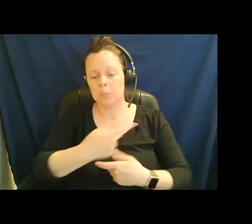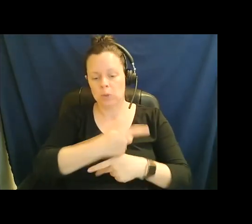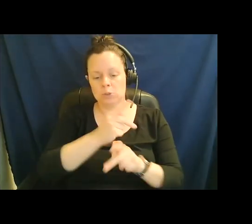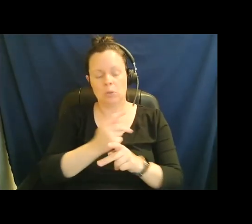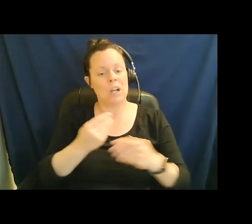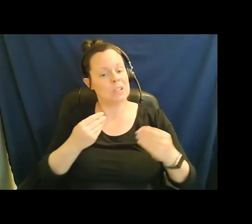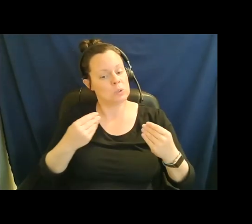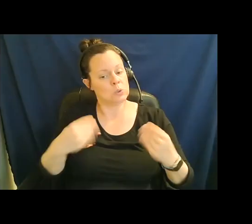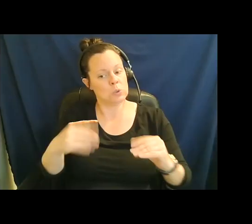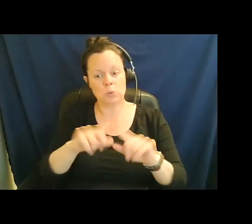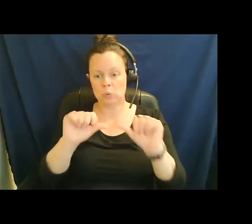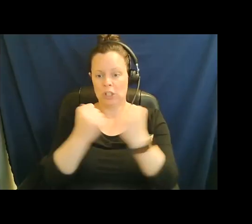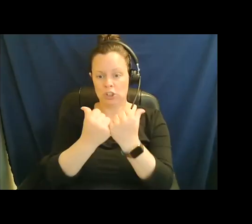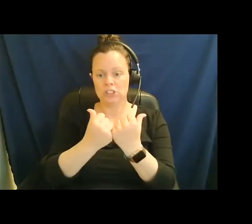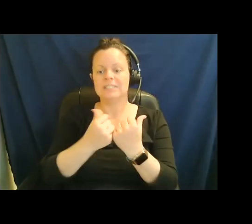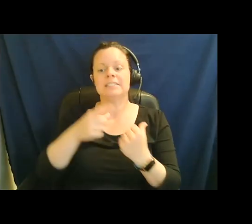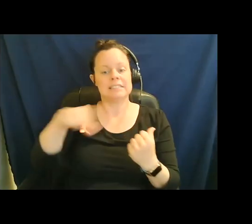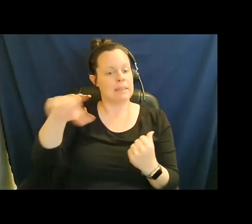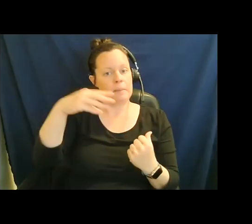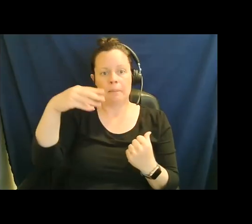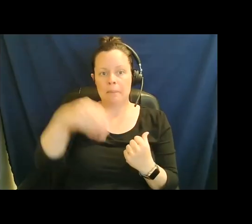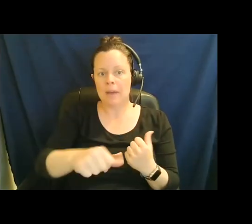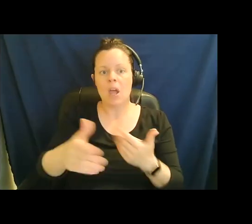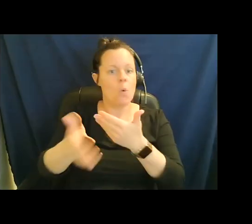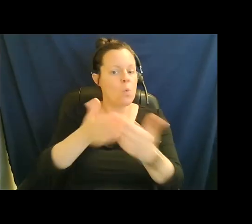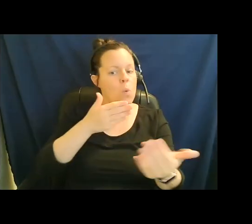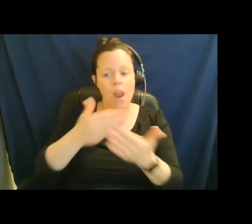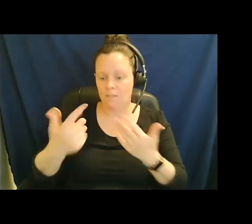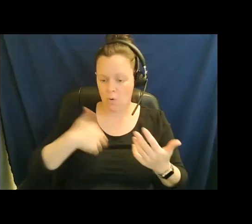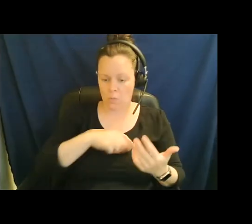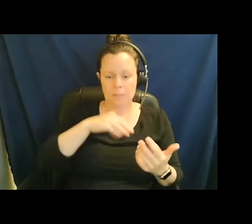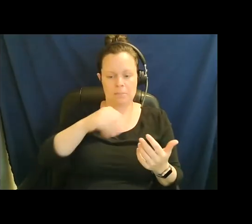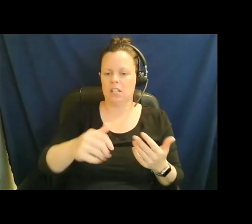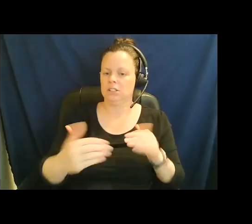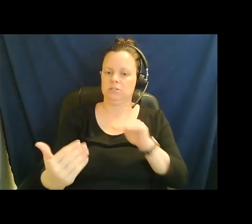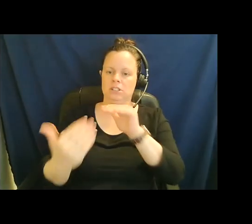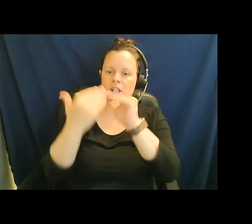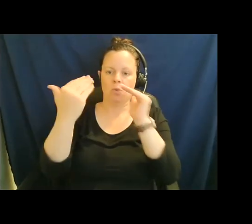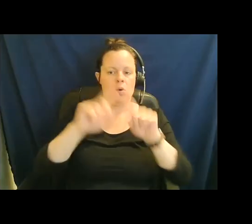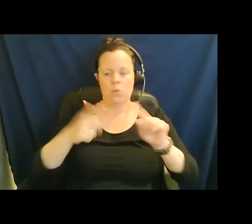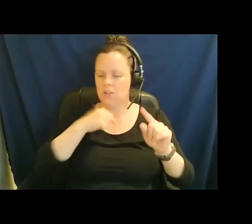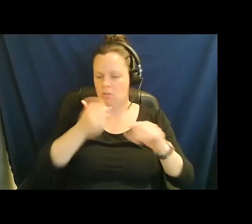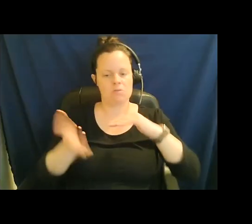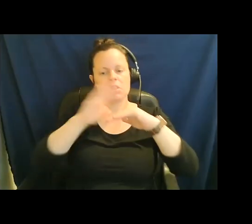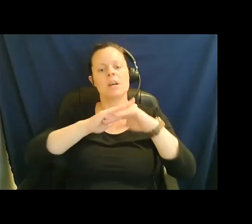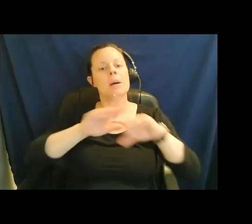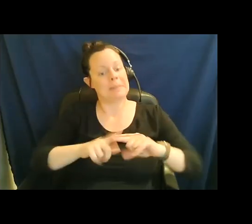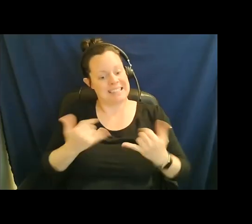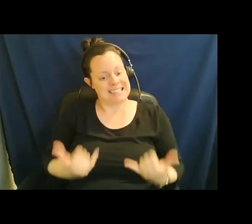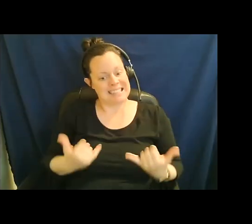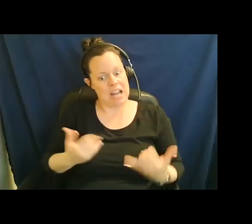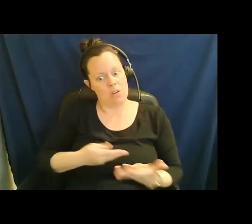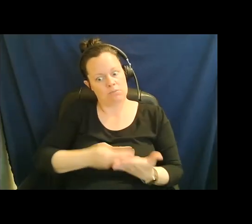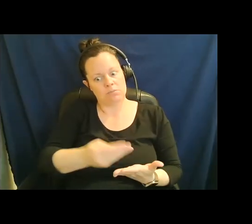who pay whatever price we paid for it. We don't mark it up at all. But what we are currently purchasing to supplement donated food is